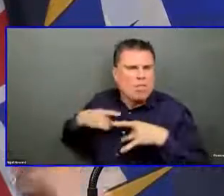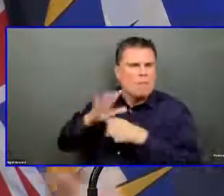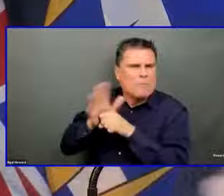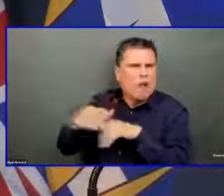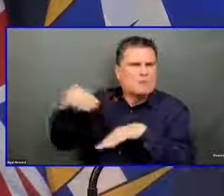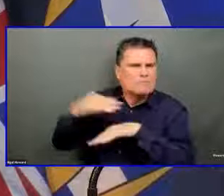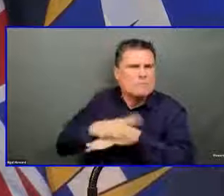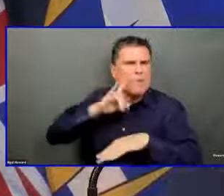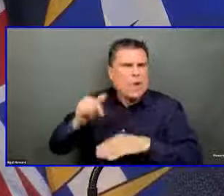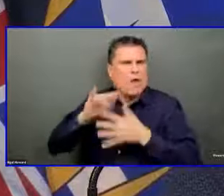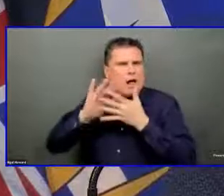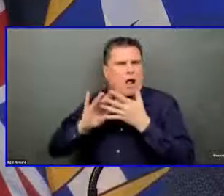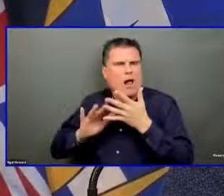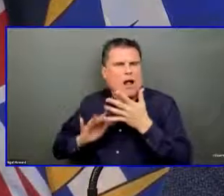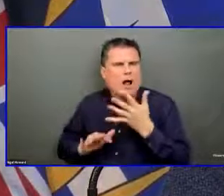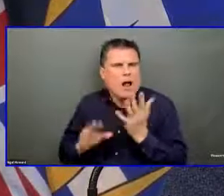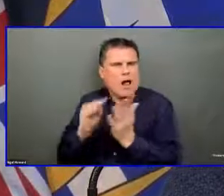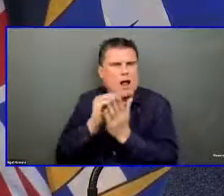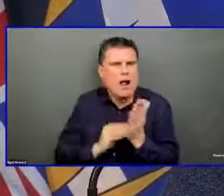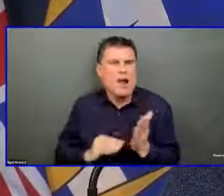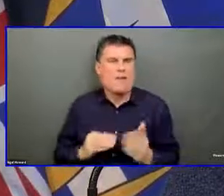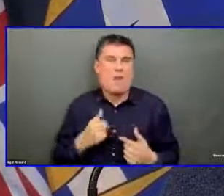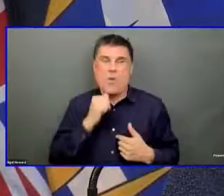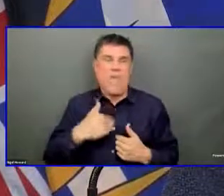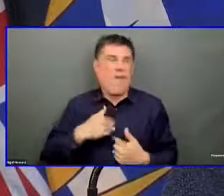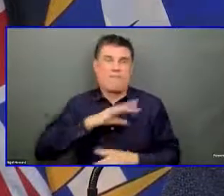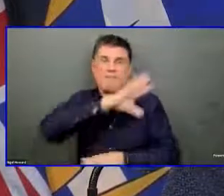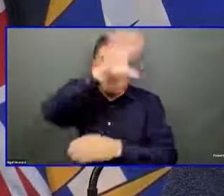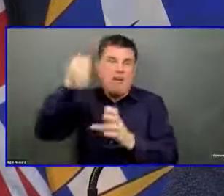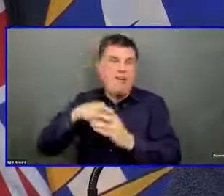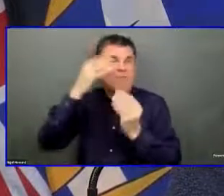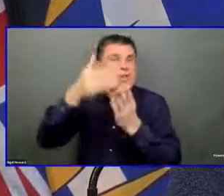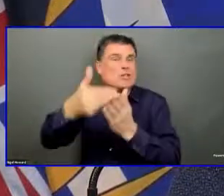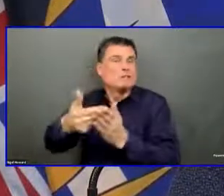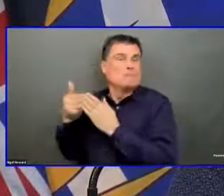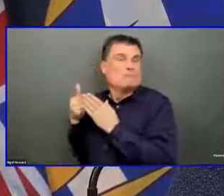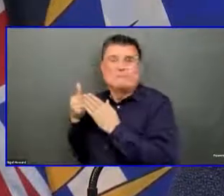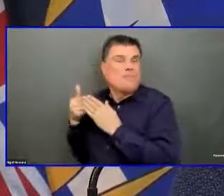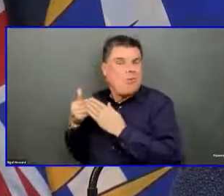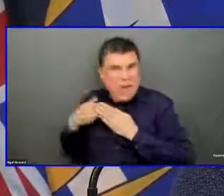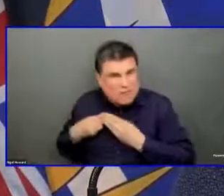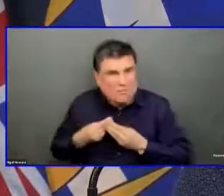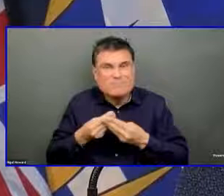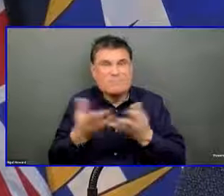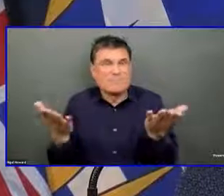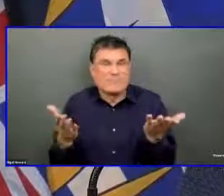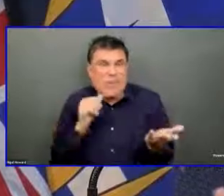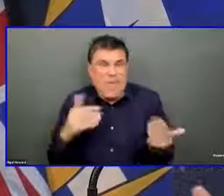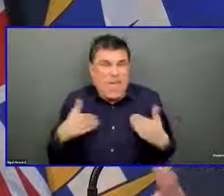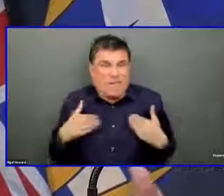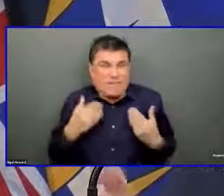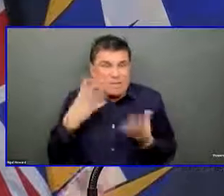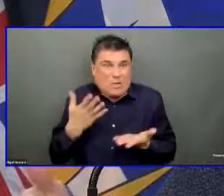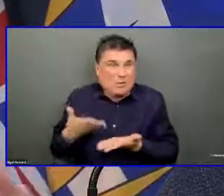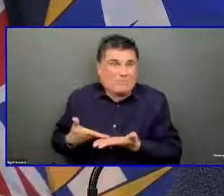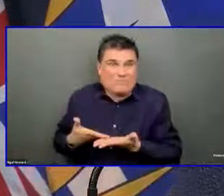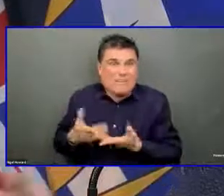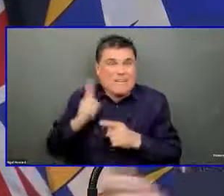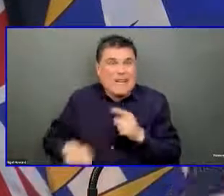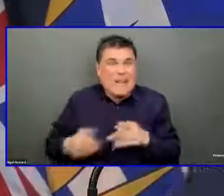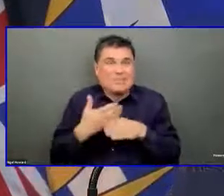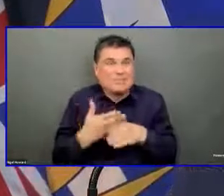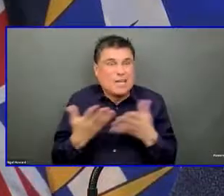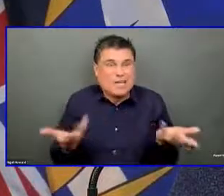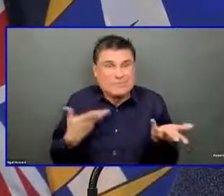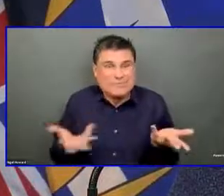not sharing it. It's we don't know. We don't have any means of following up on every individual person's recovery